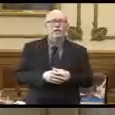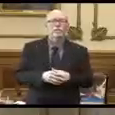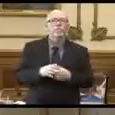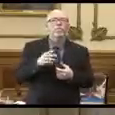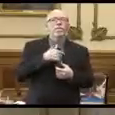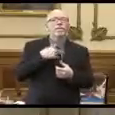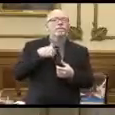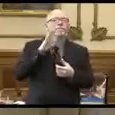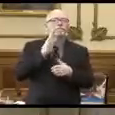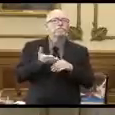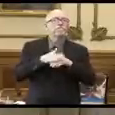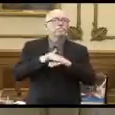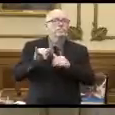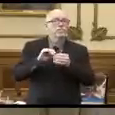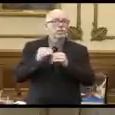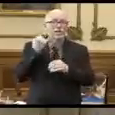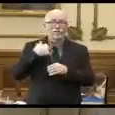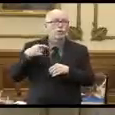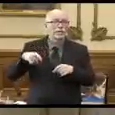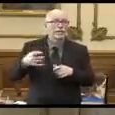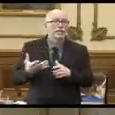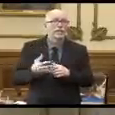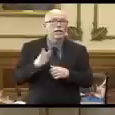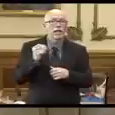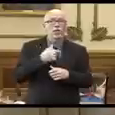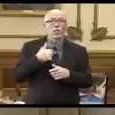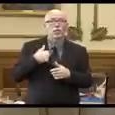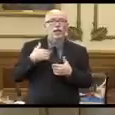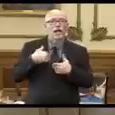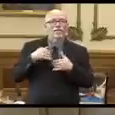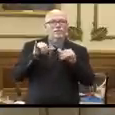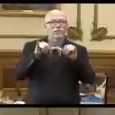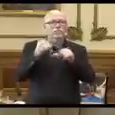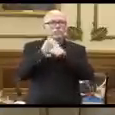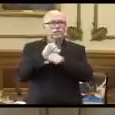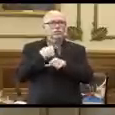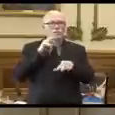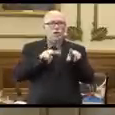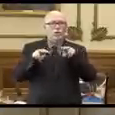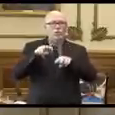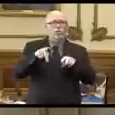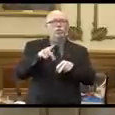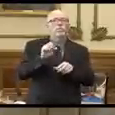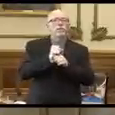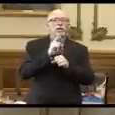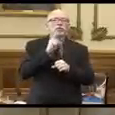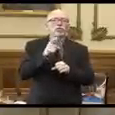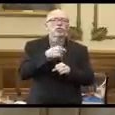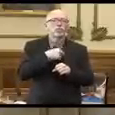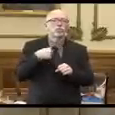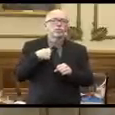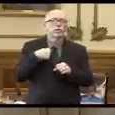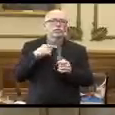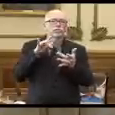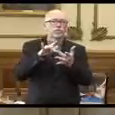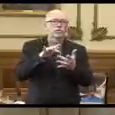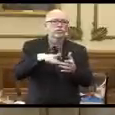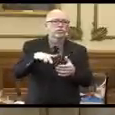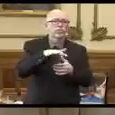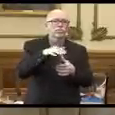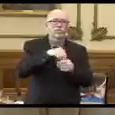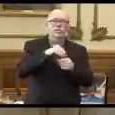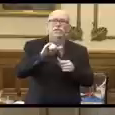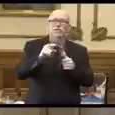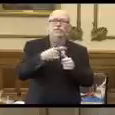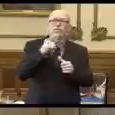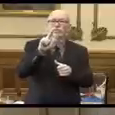we will increase that number as we need. And again, we have metrics that we're looking at, and that is making sure that we are reaching individuals within that